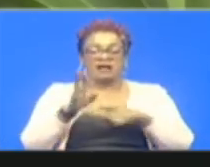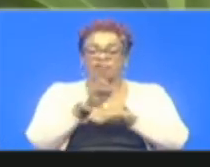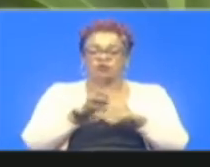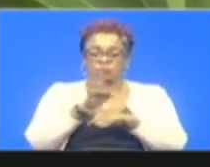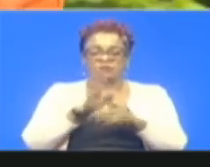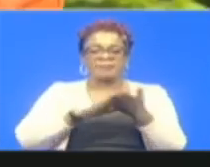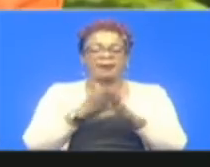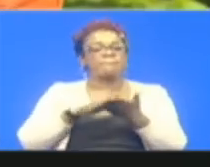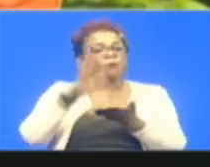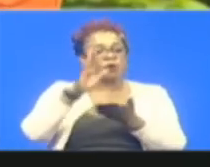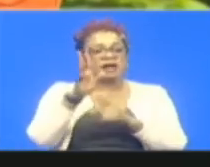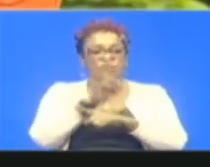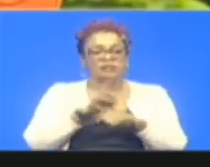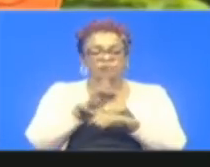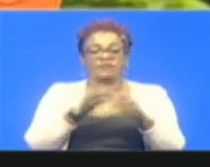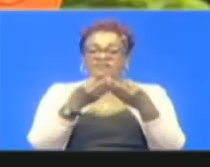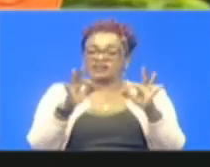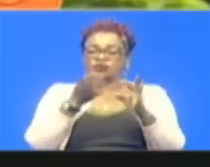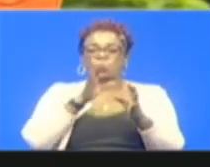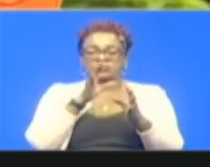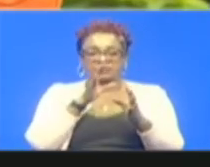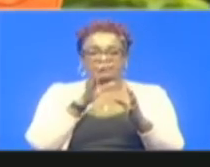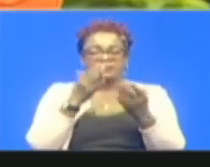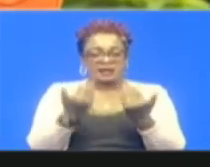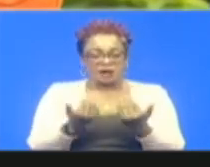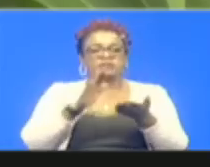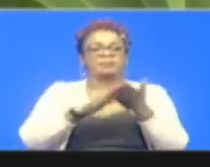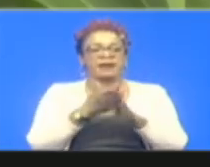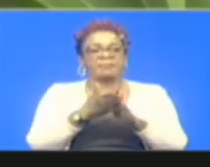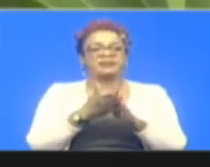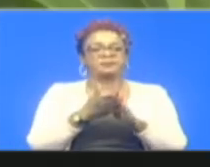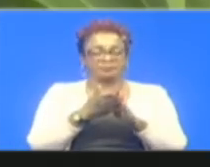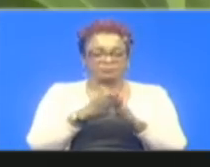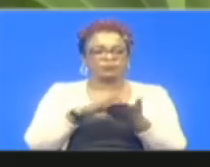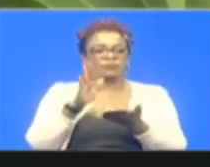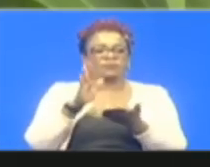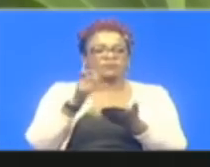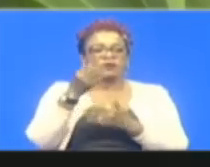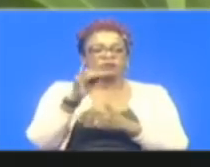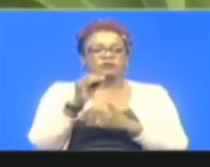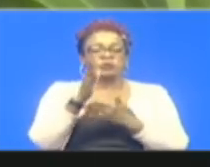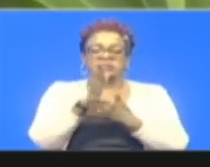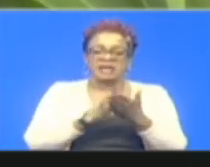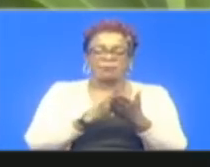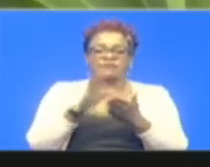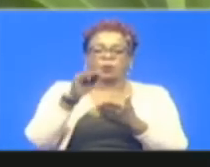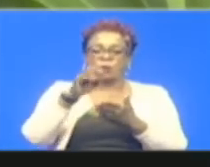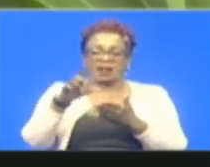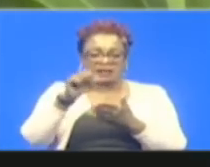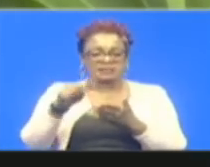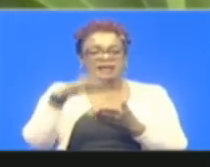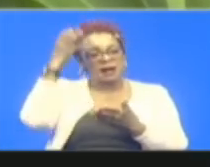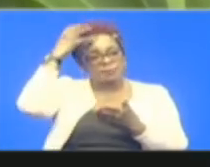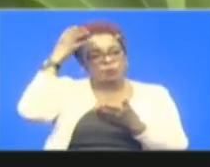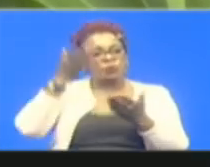and consumption of that fresh water, it's now becoming brackish. So they're finding that some of their shallow wells in Lamu are